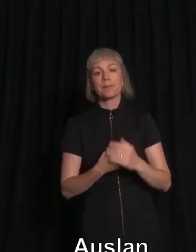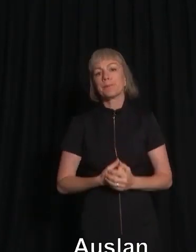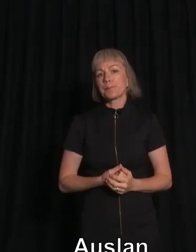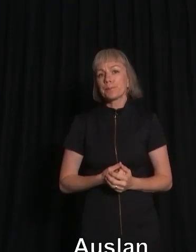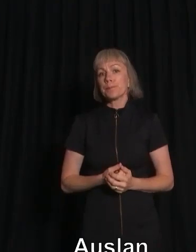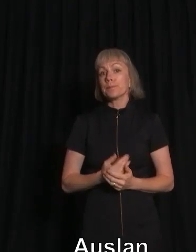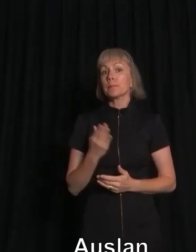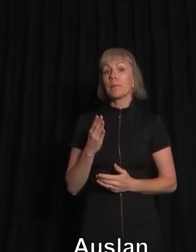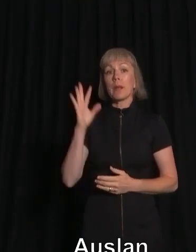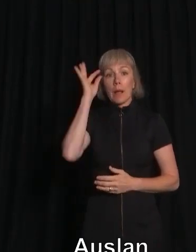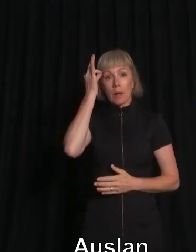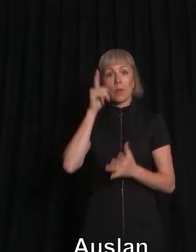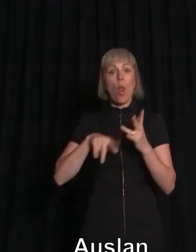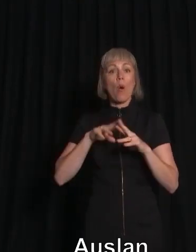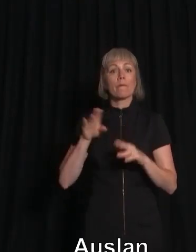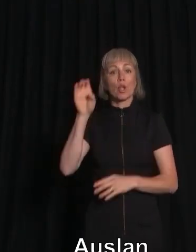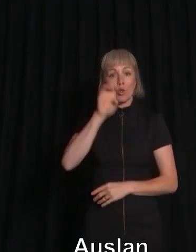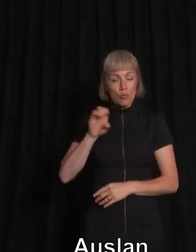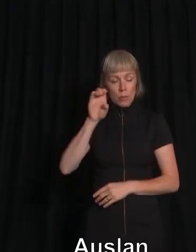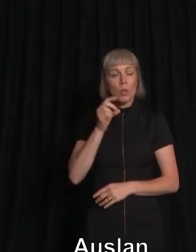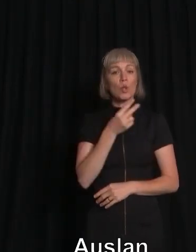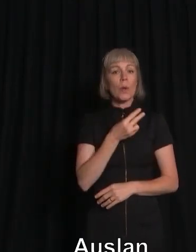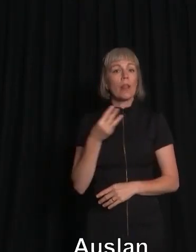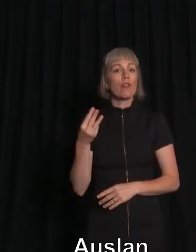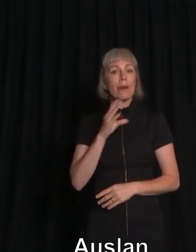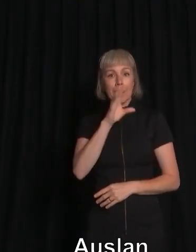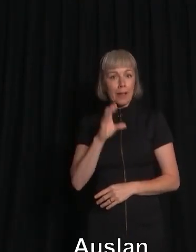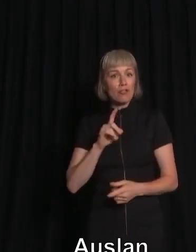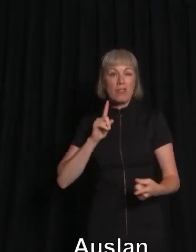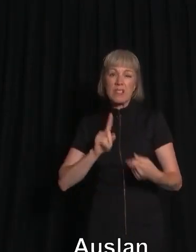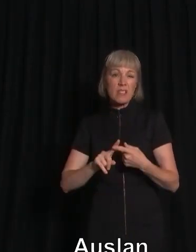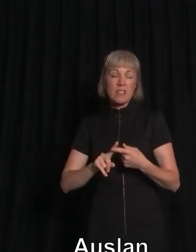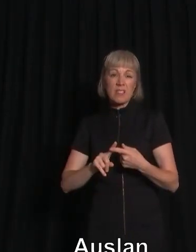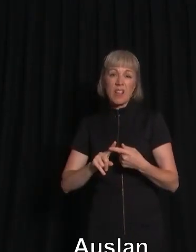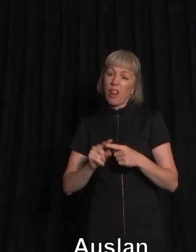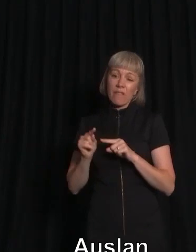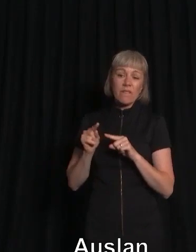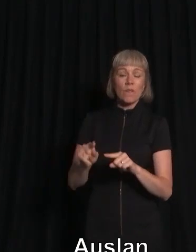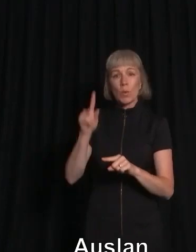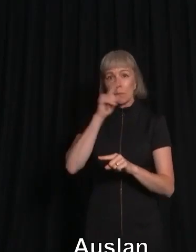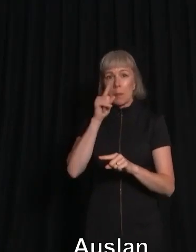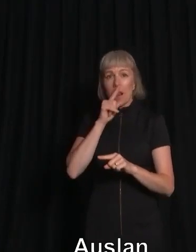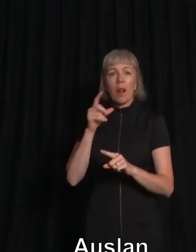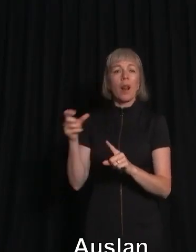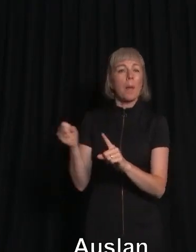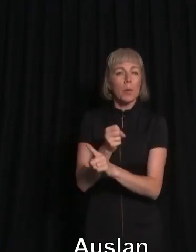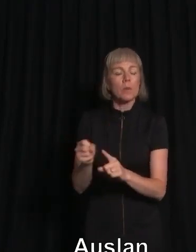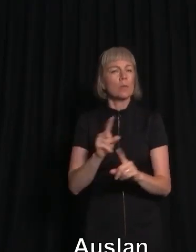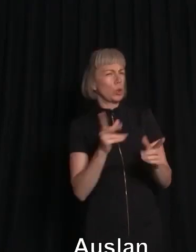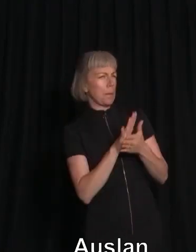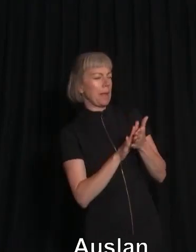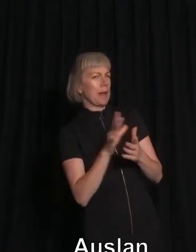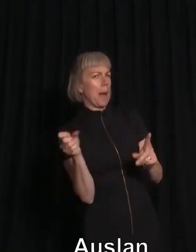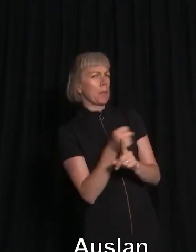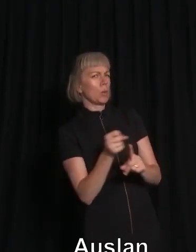there's 23 countries in the Council of Europe that still have abusive requirements for people. When you say abusive, can you step out what